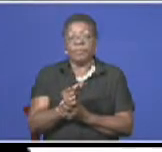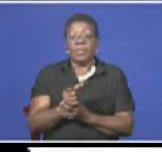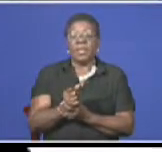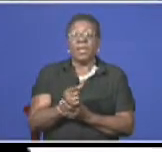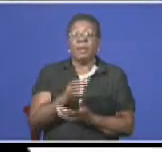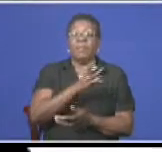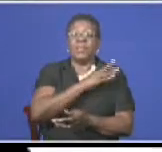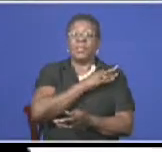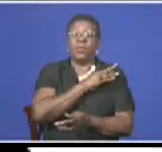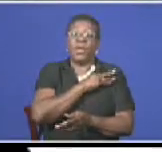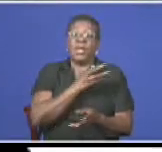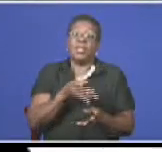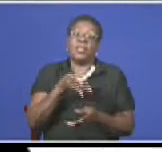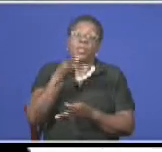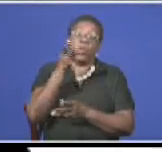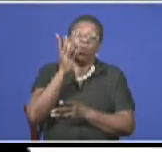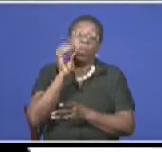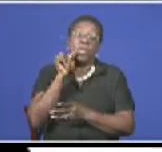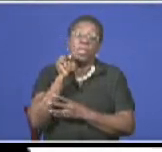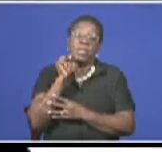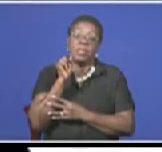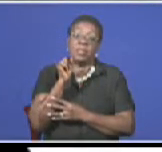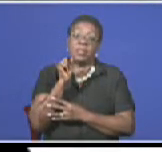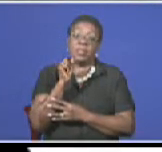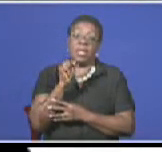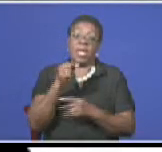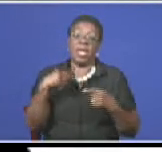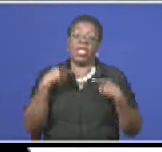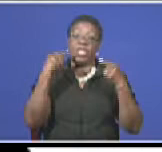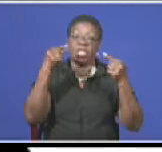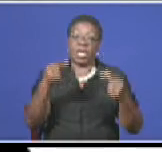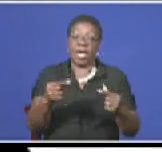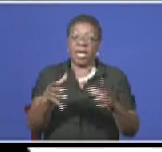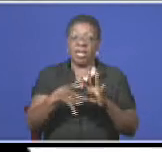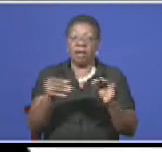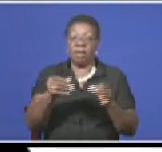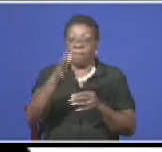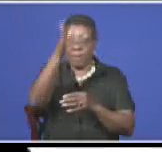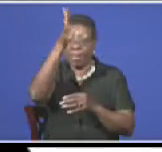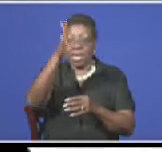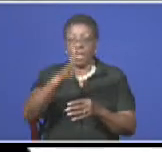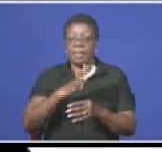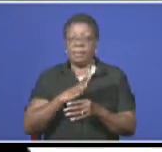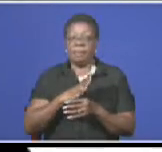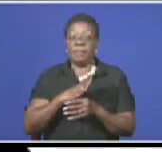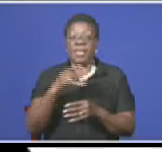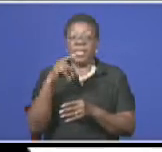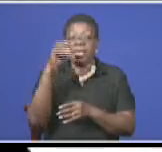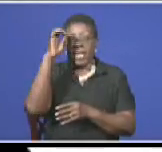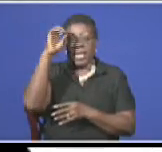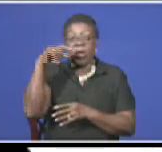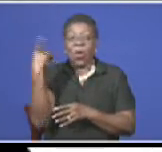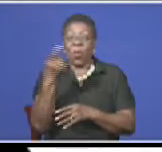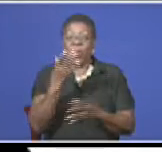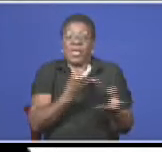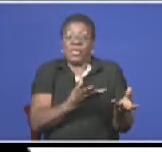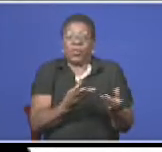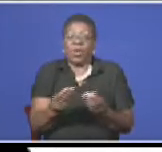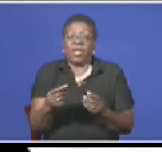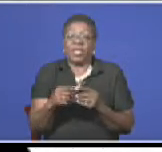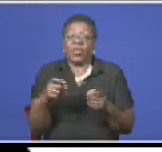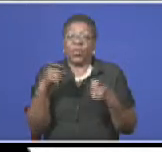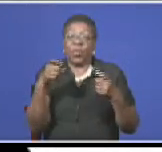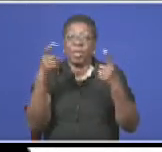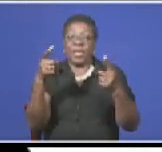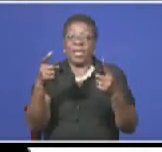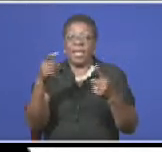Mr. Wells was a giant of a man. He always wanted to win, and he was